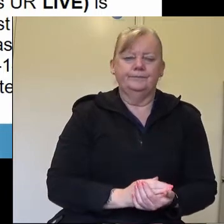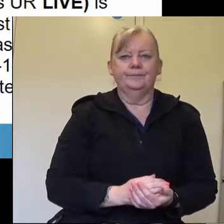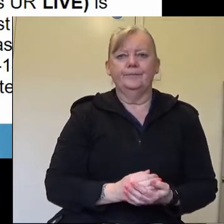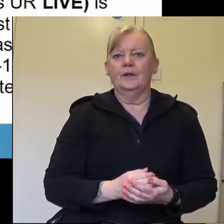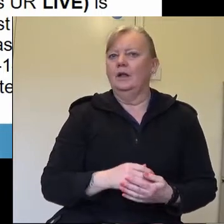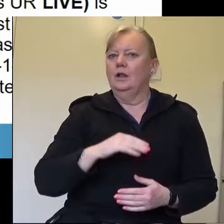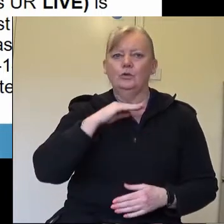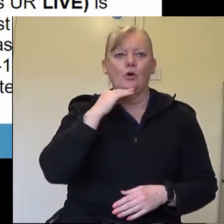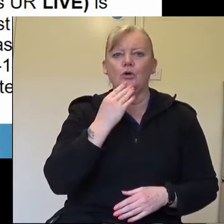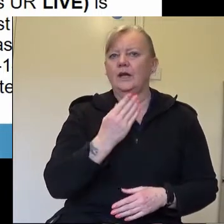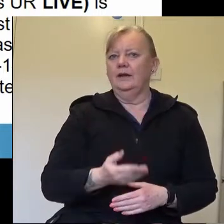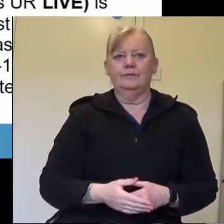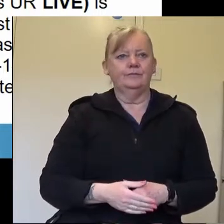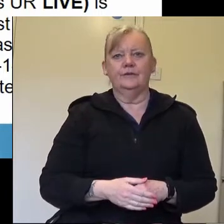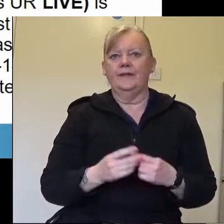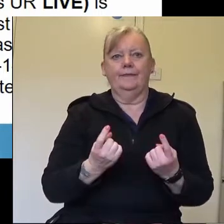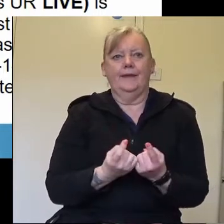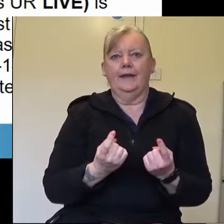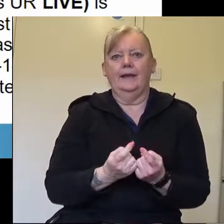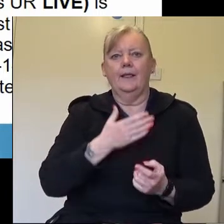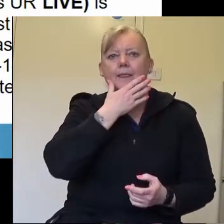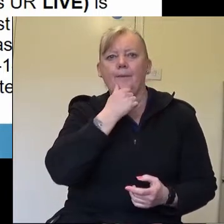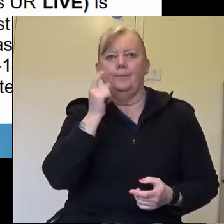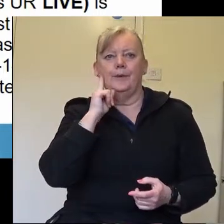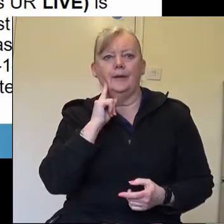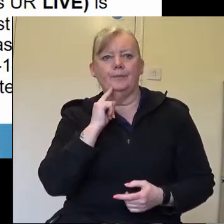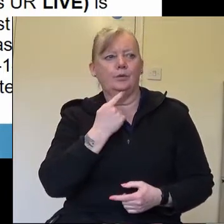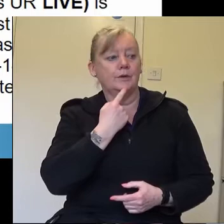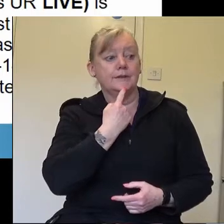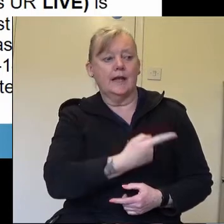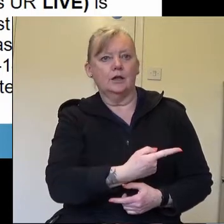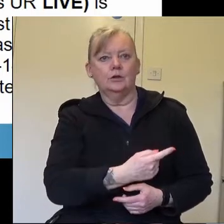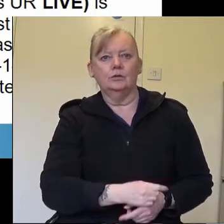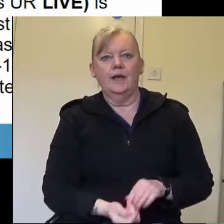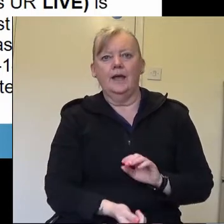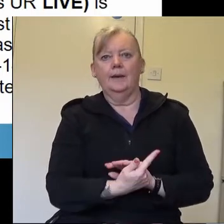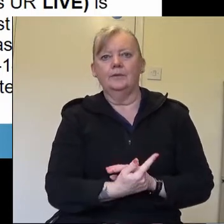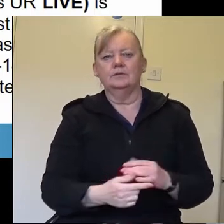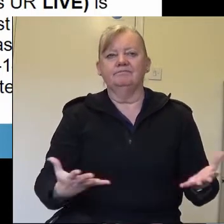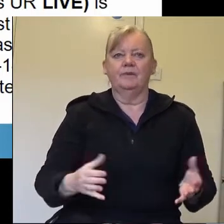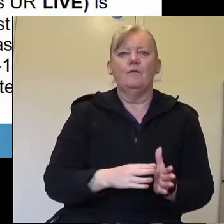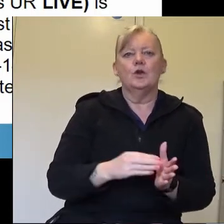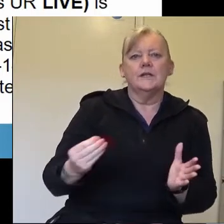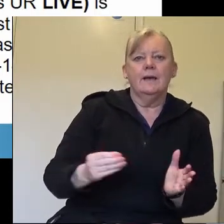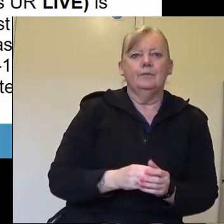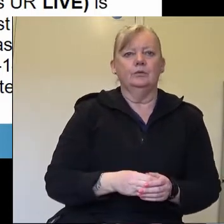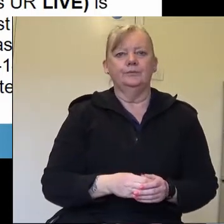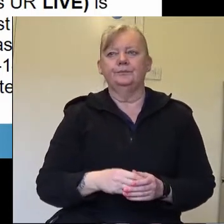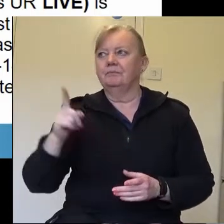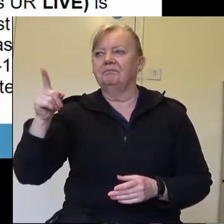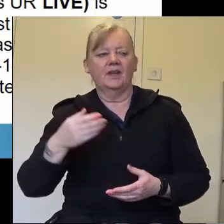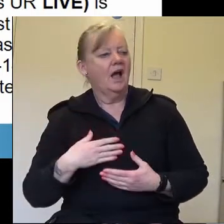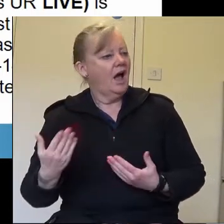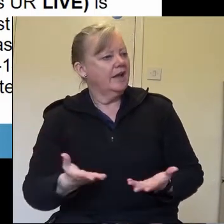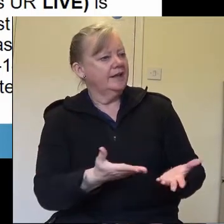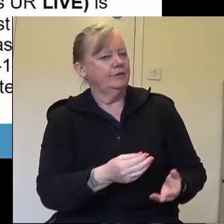very clear. Not everything that people are saying to the kids, like £400 allowance a